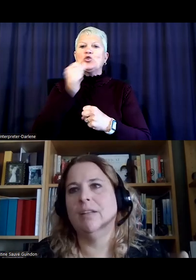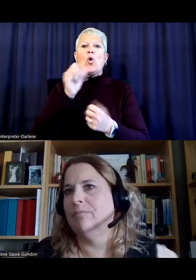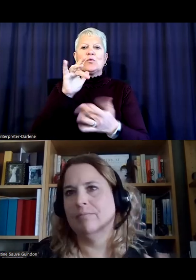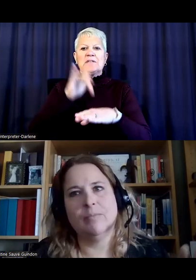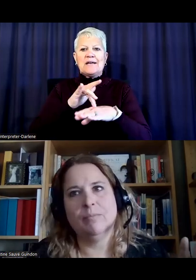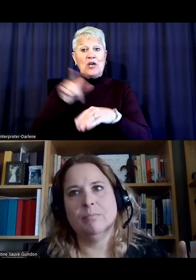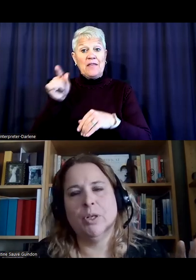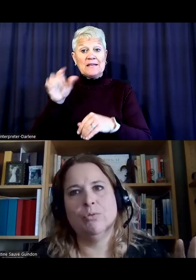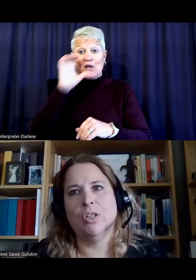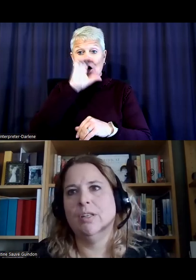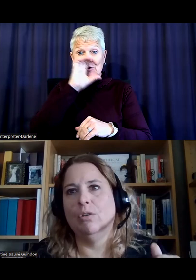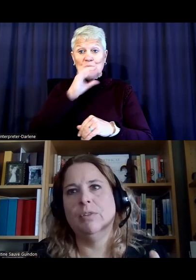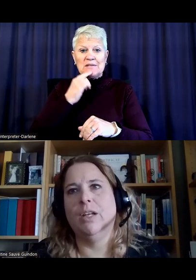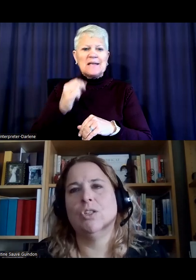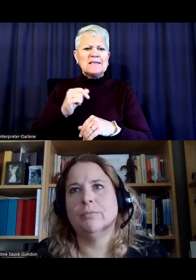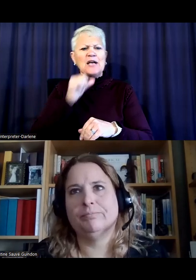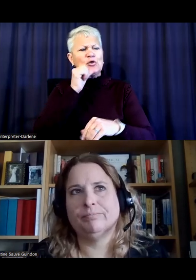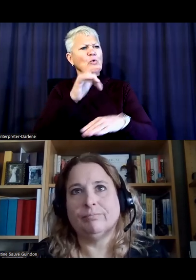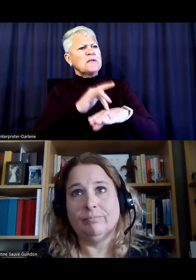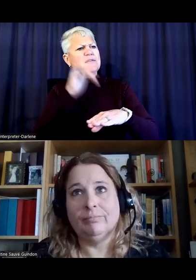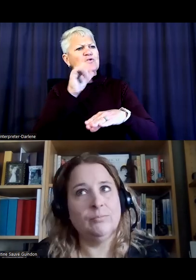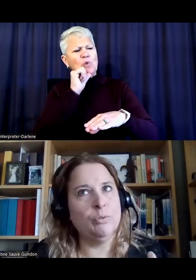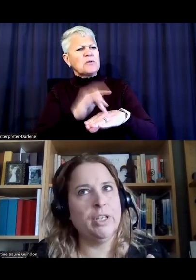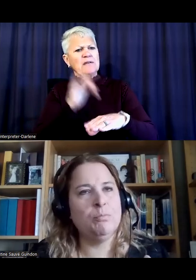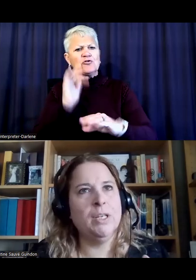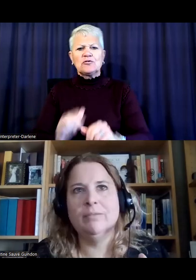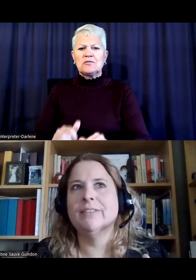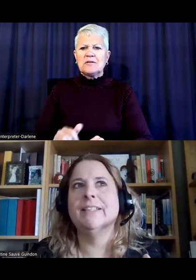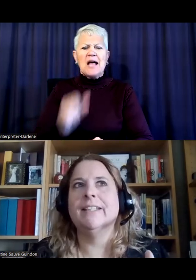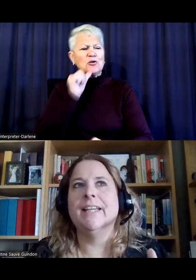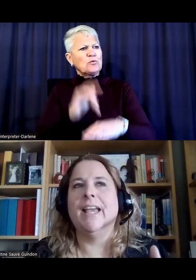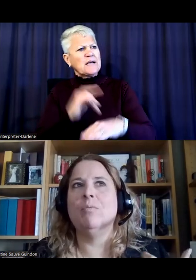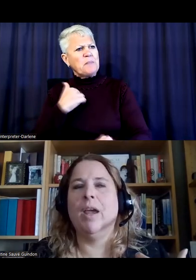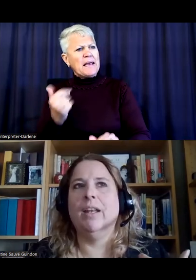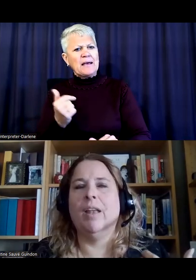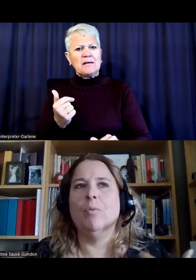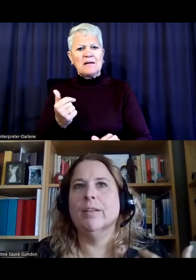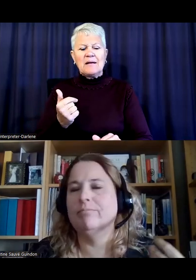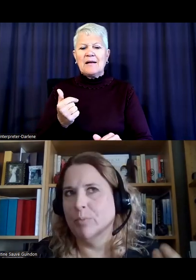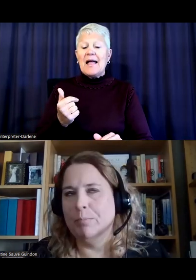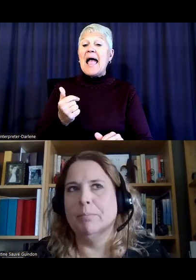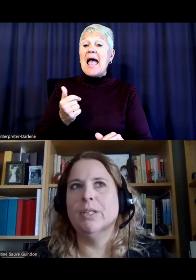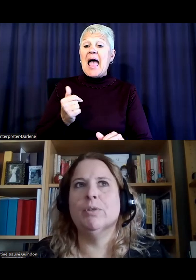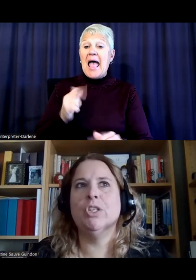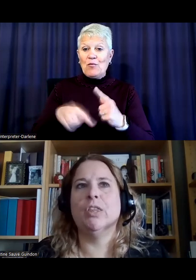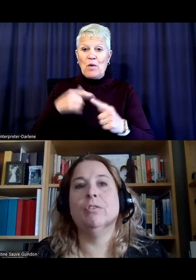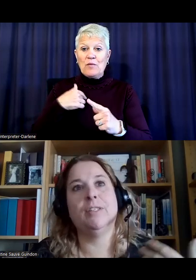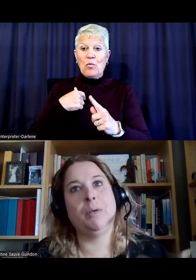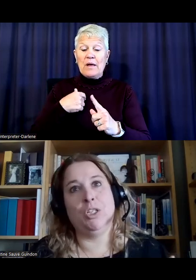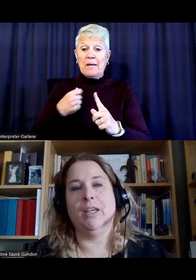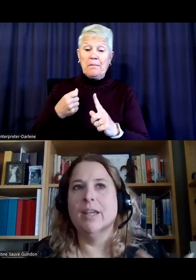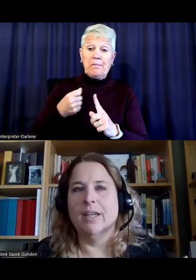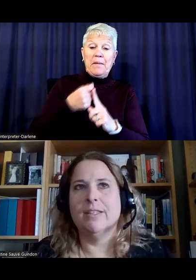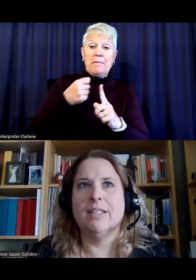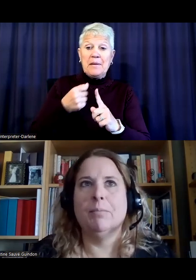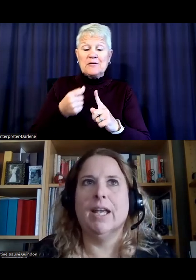is saying, patushi, don't touch. Don't touch me. And right, and when we bump into each other,